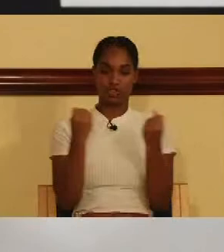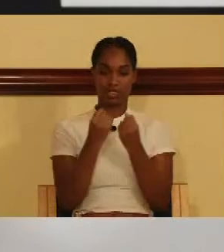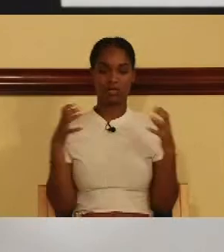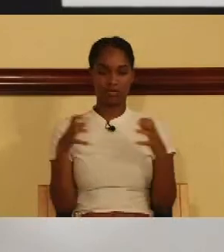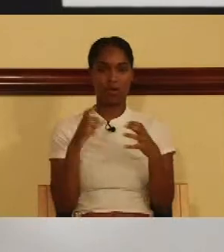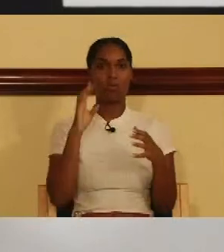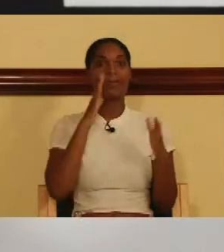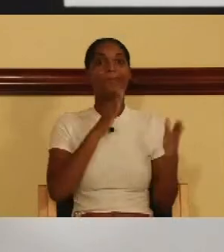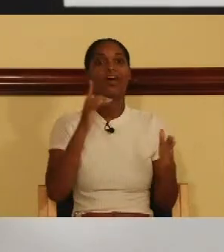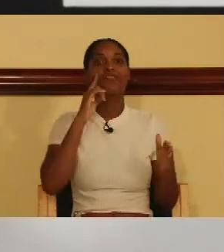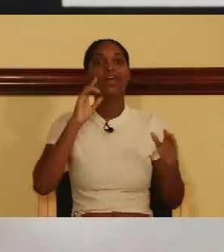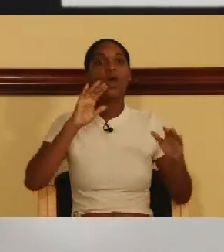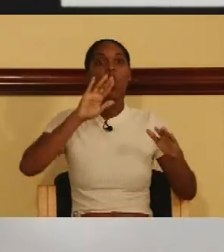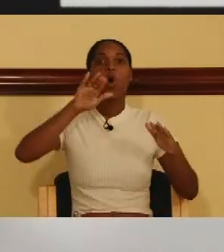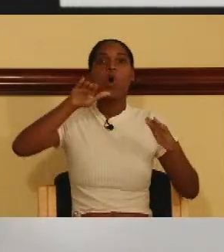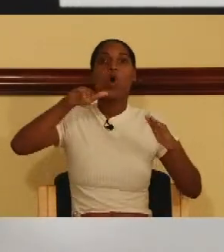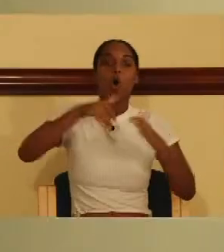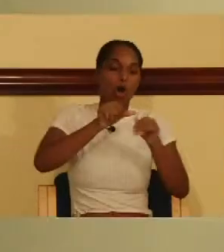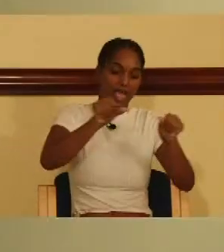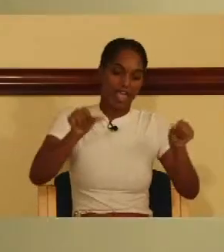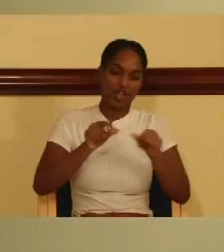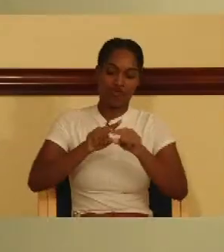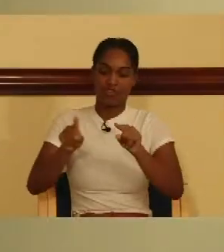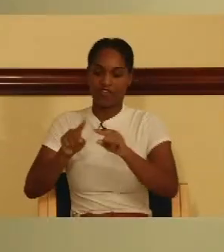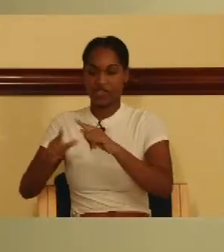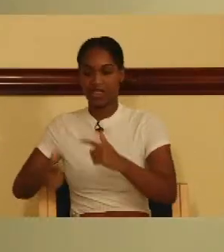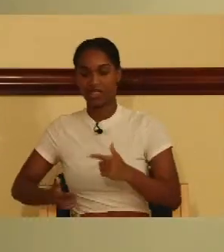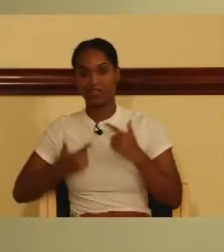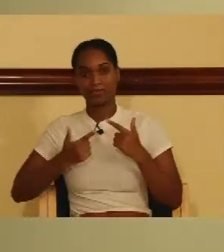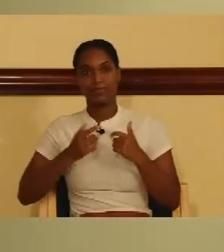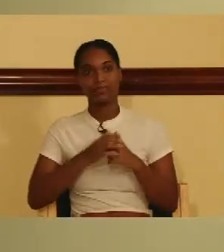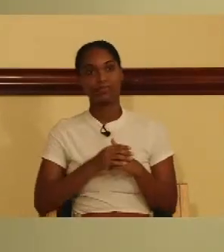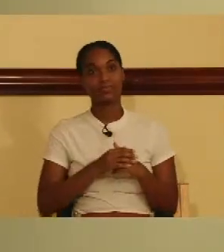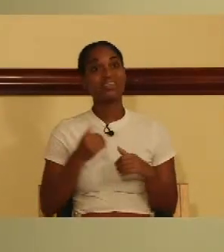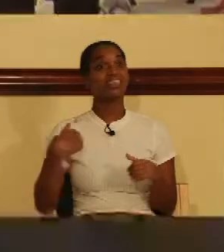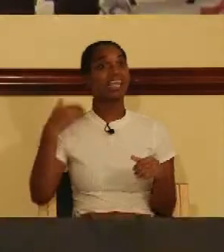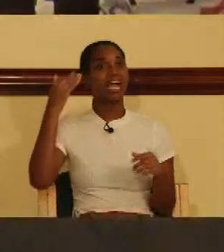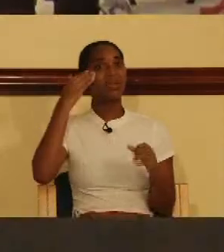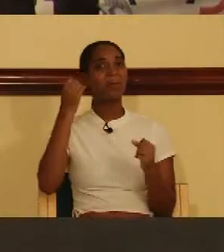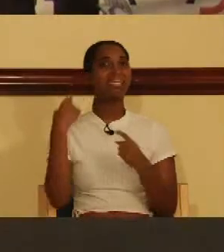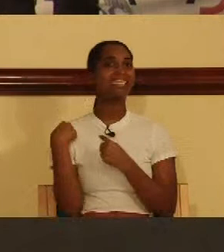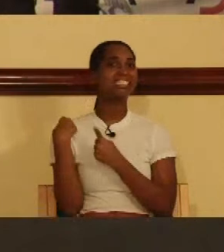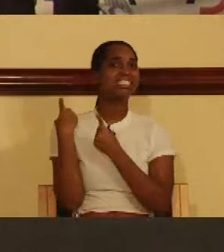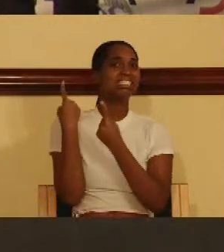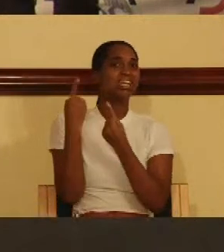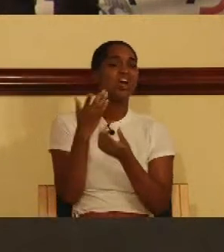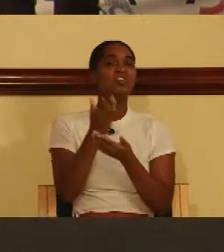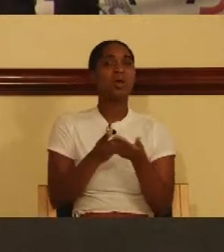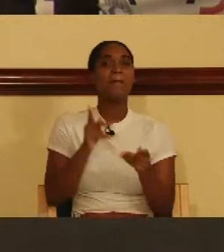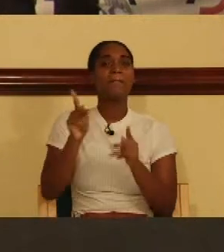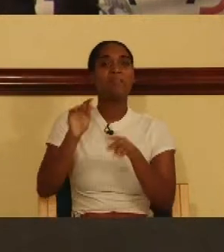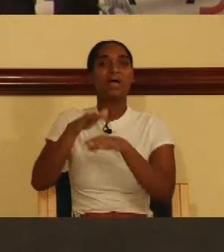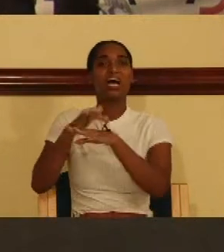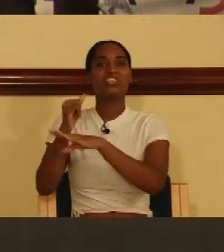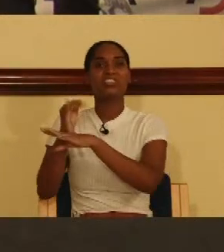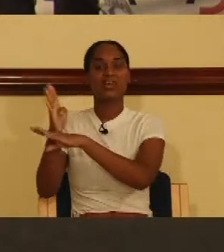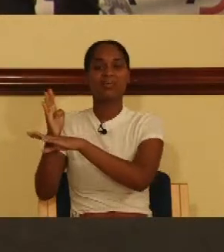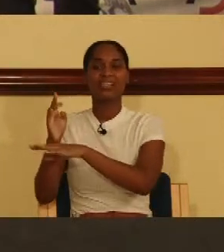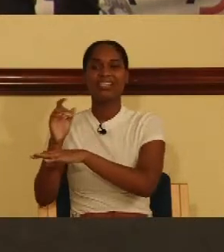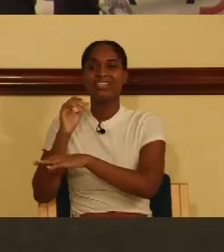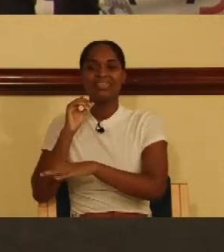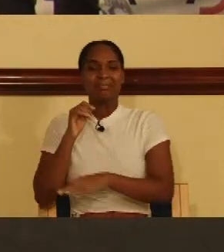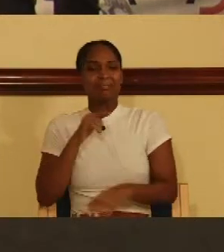every area of life. How difficult has that advocacy been though? Because I know for many years there are some employers who would not be open